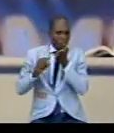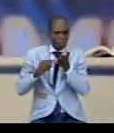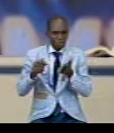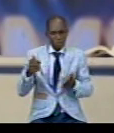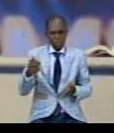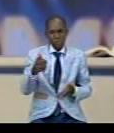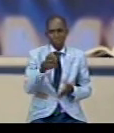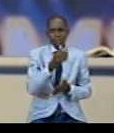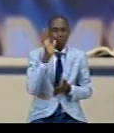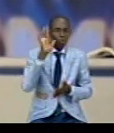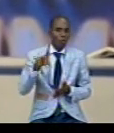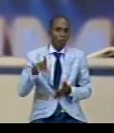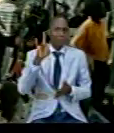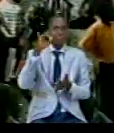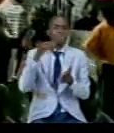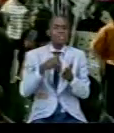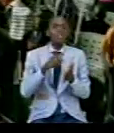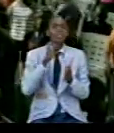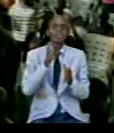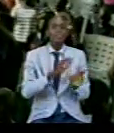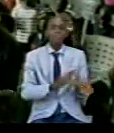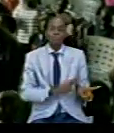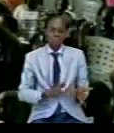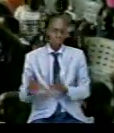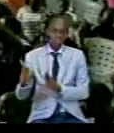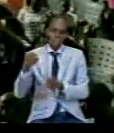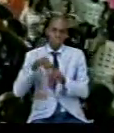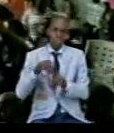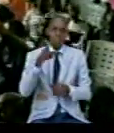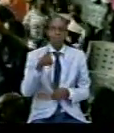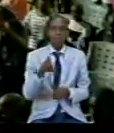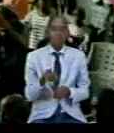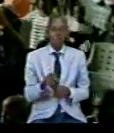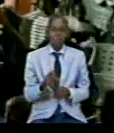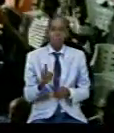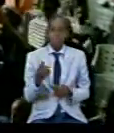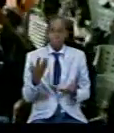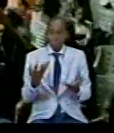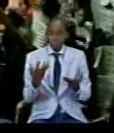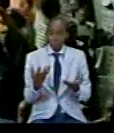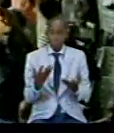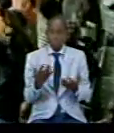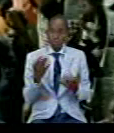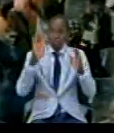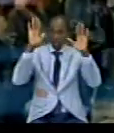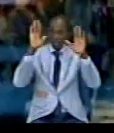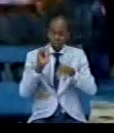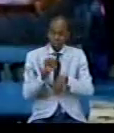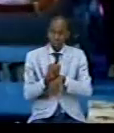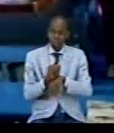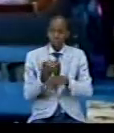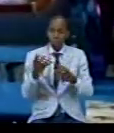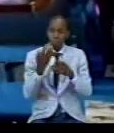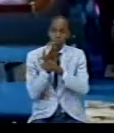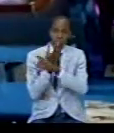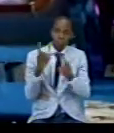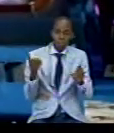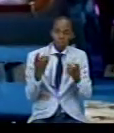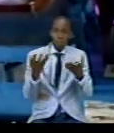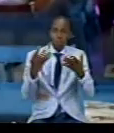it is done. Where are you? You need a miracle, deliverance,